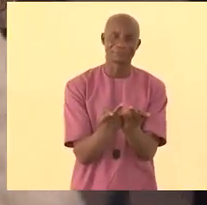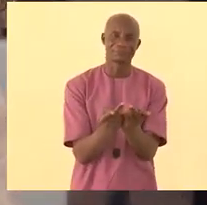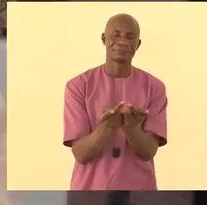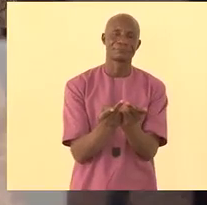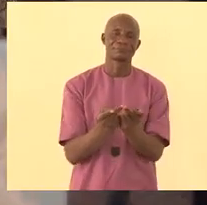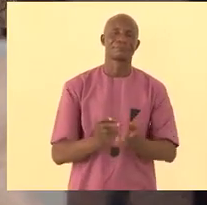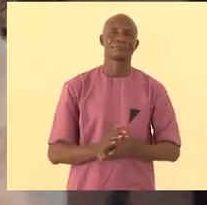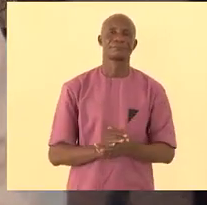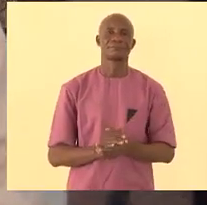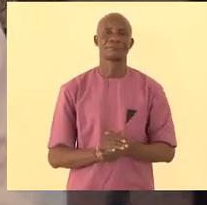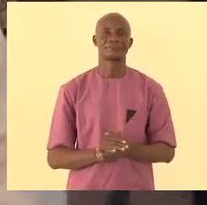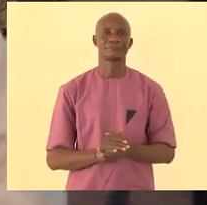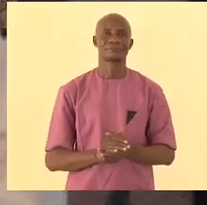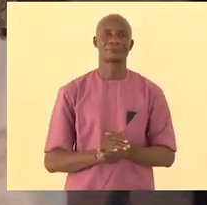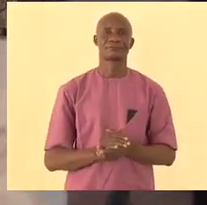end.